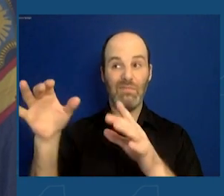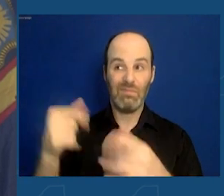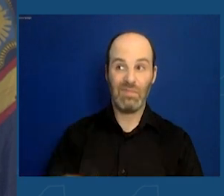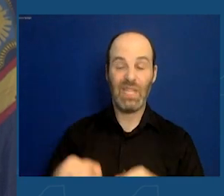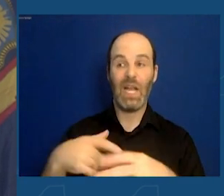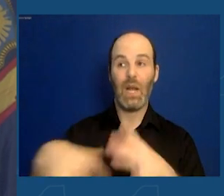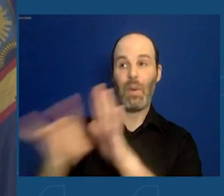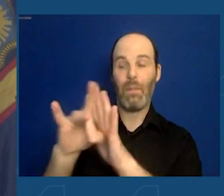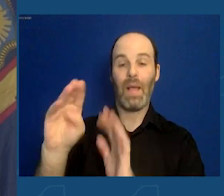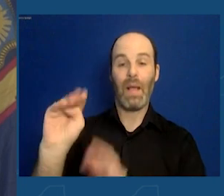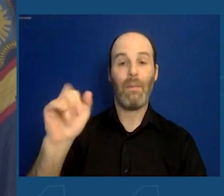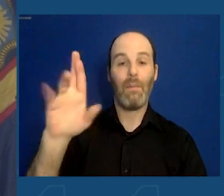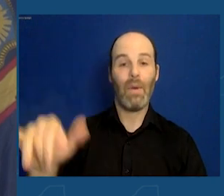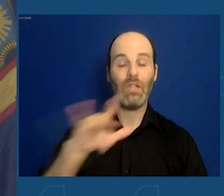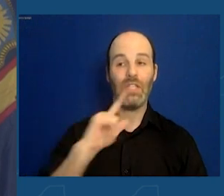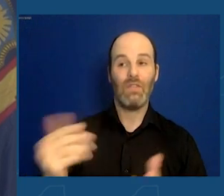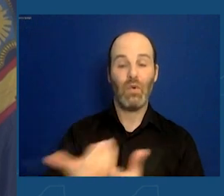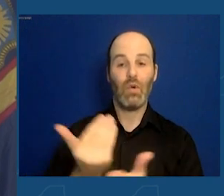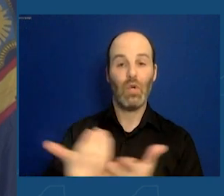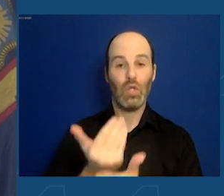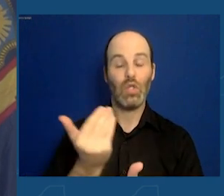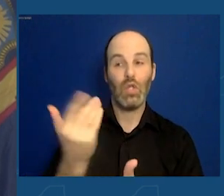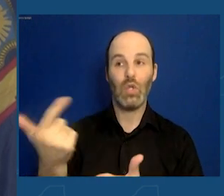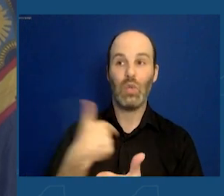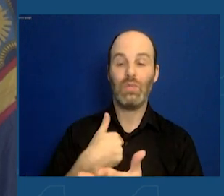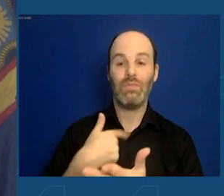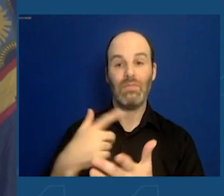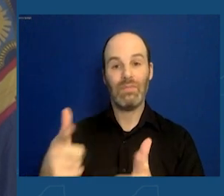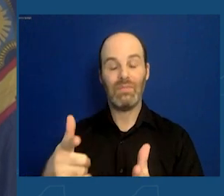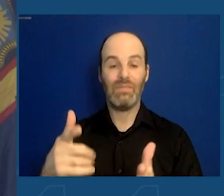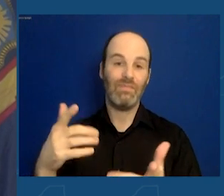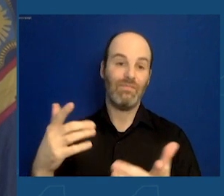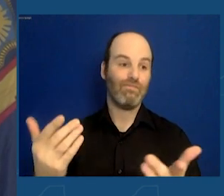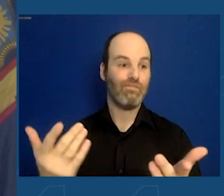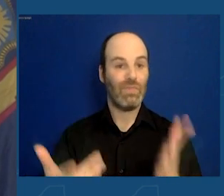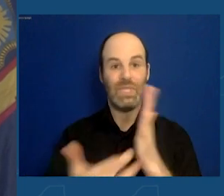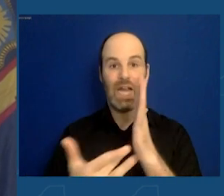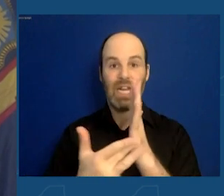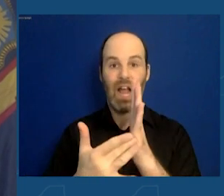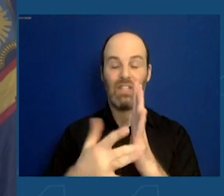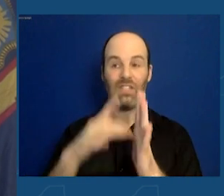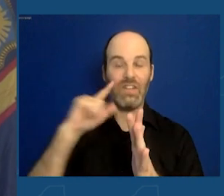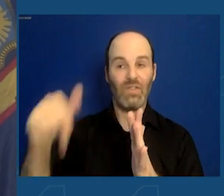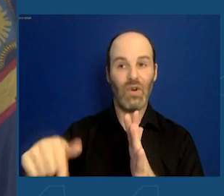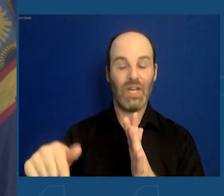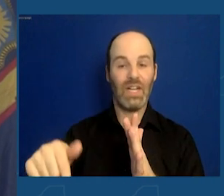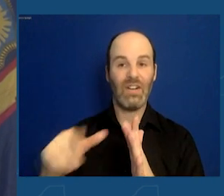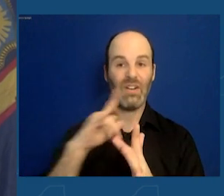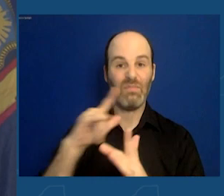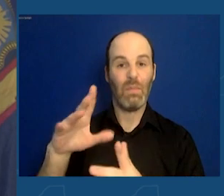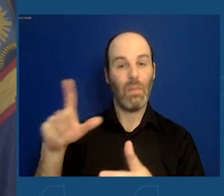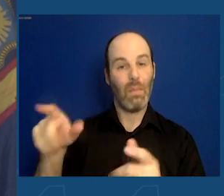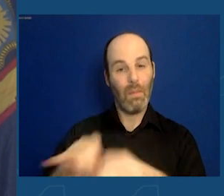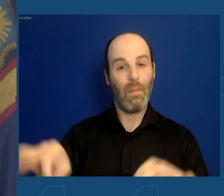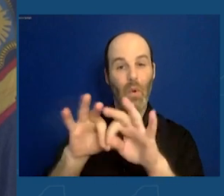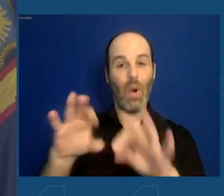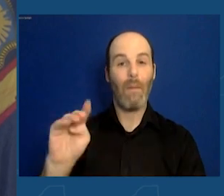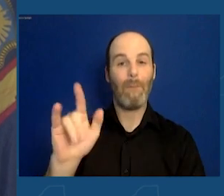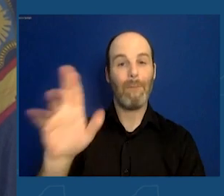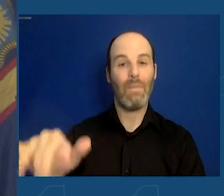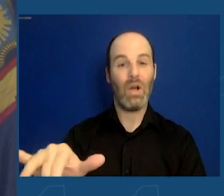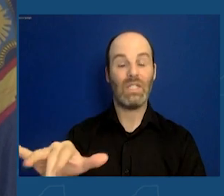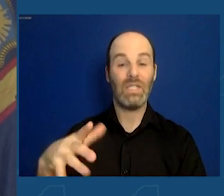new state-of-the-art 200-millimeter silicon carbide fab on a portion of the Marcy site to be the first, largest, and